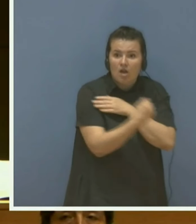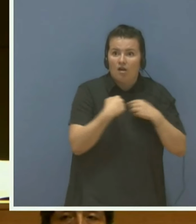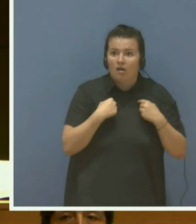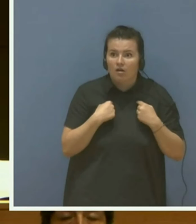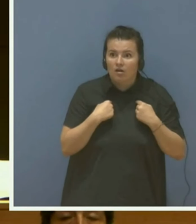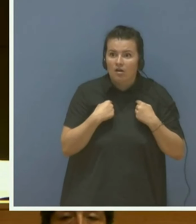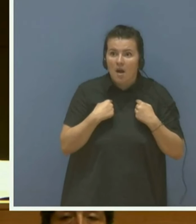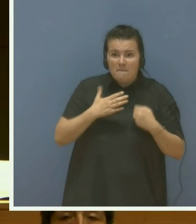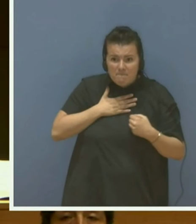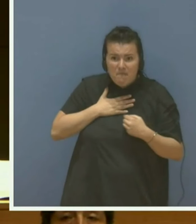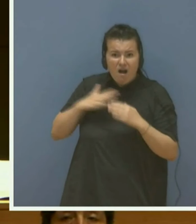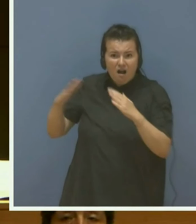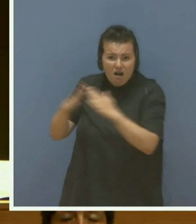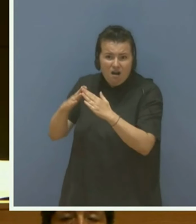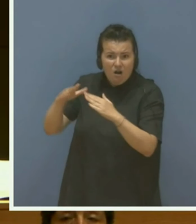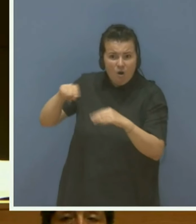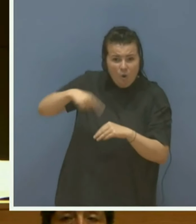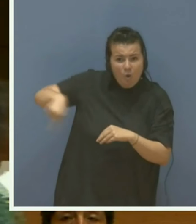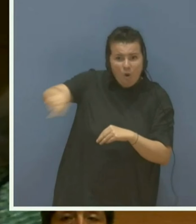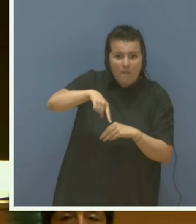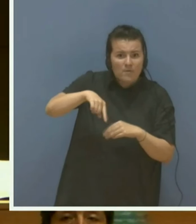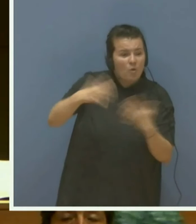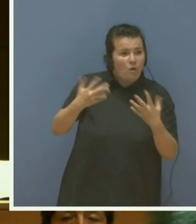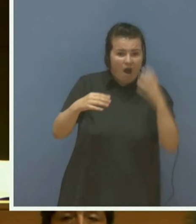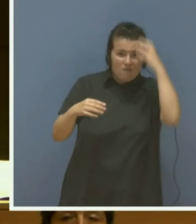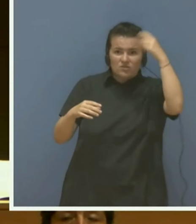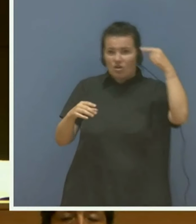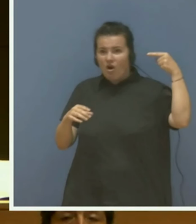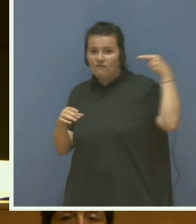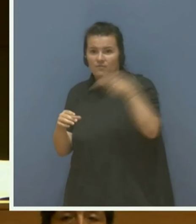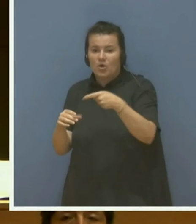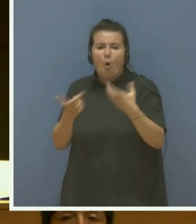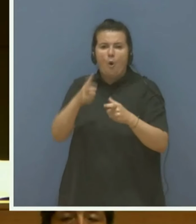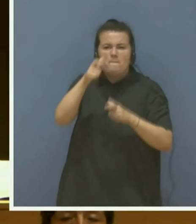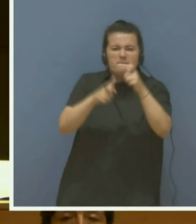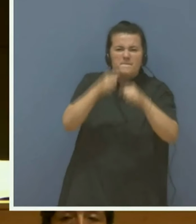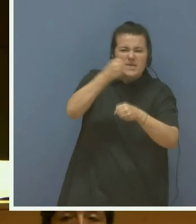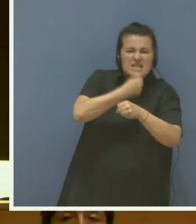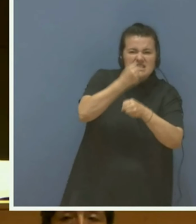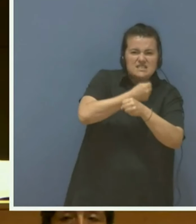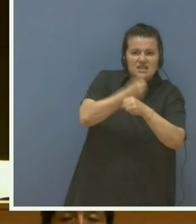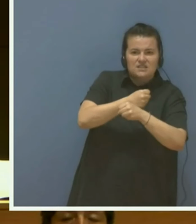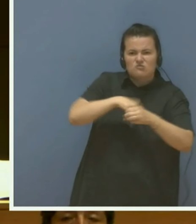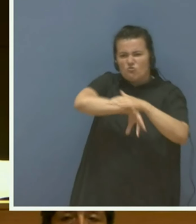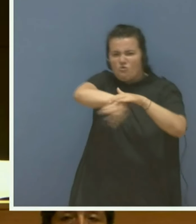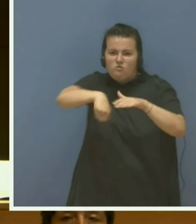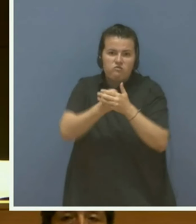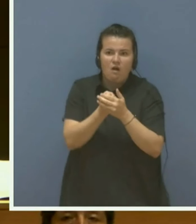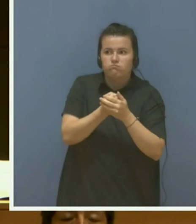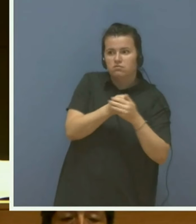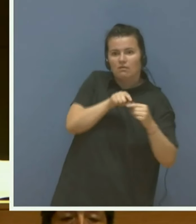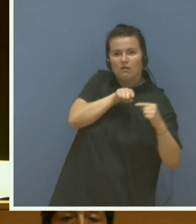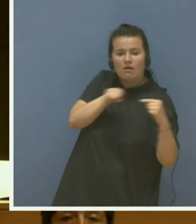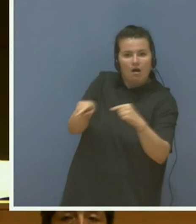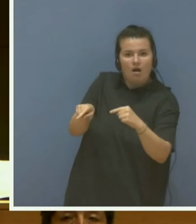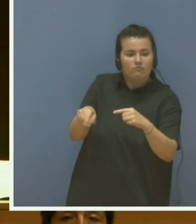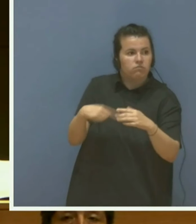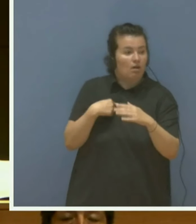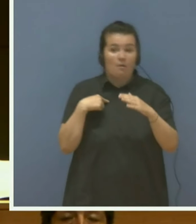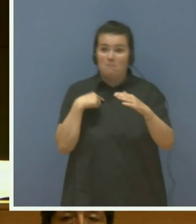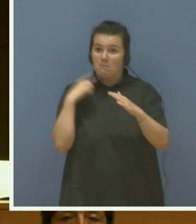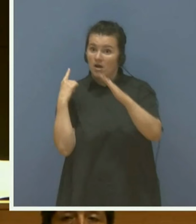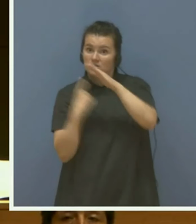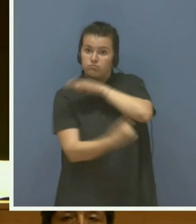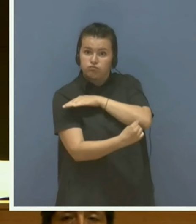reprisals by the state or due to harassment by corrupt businesses acting in collusion with the state have